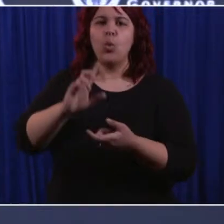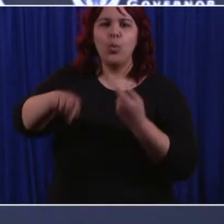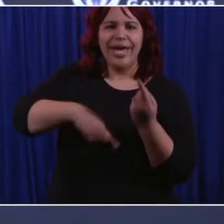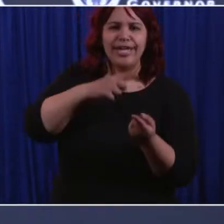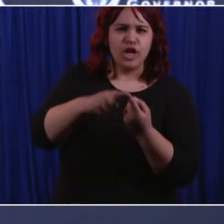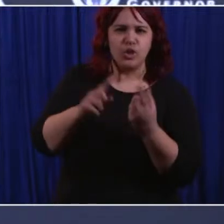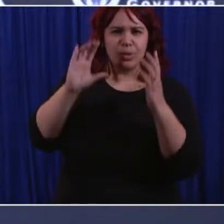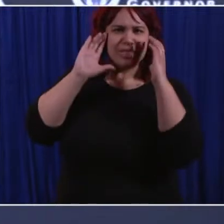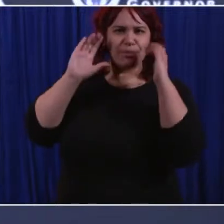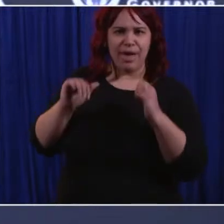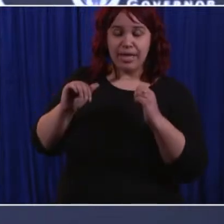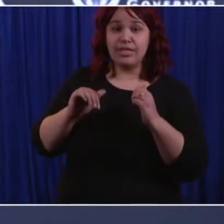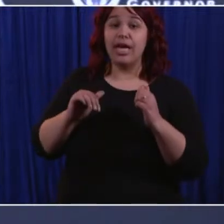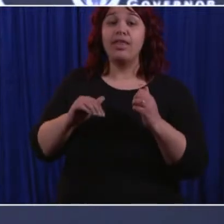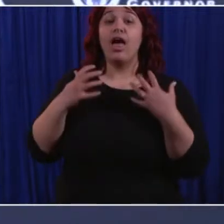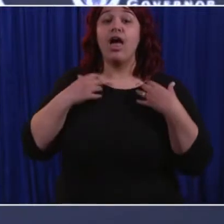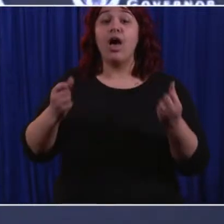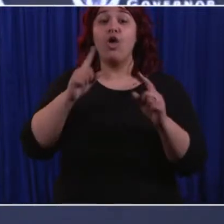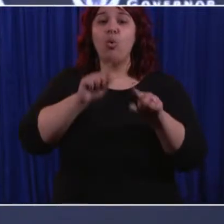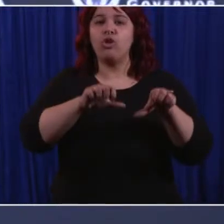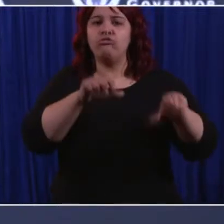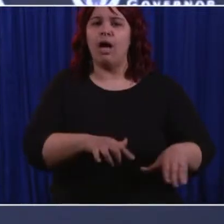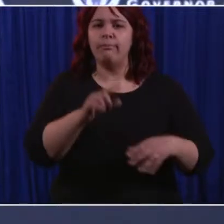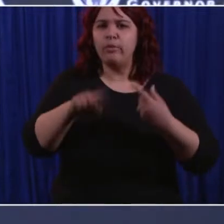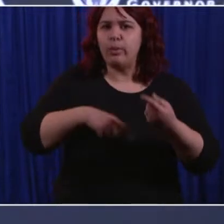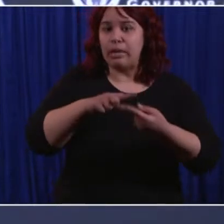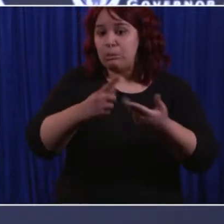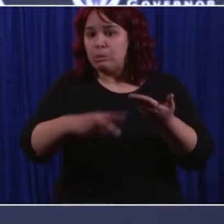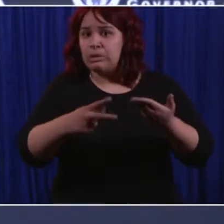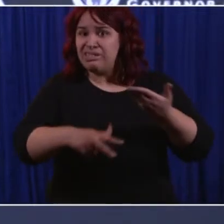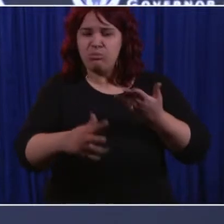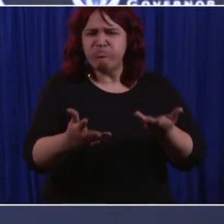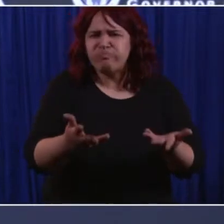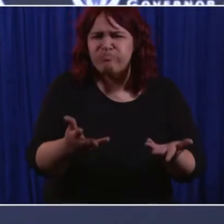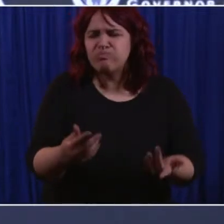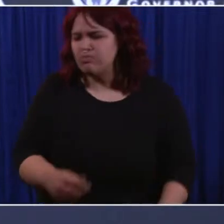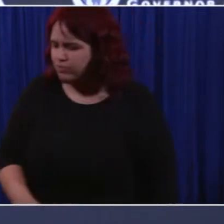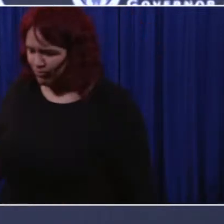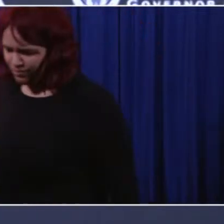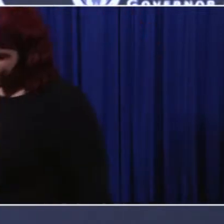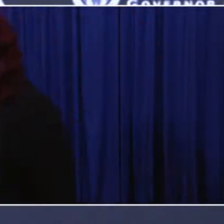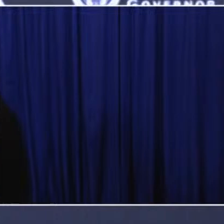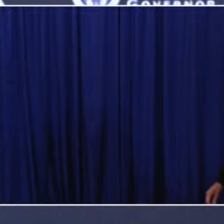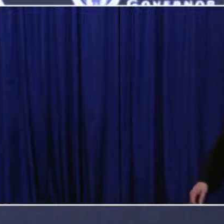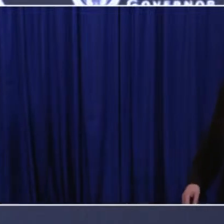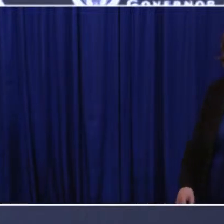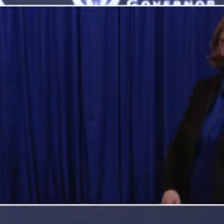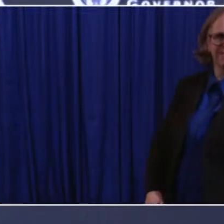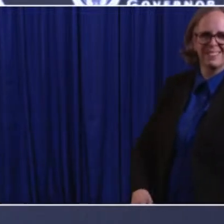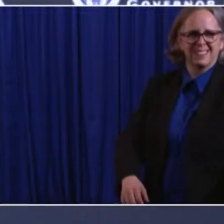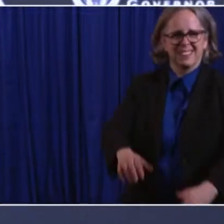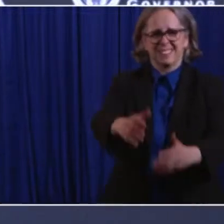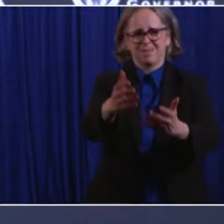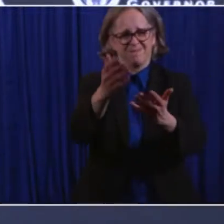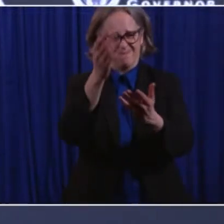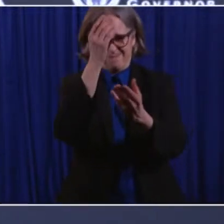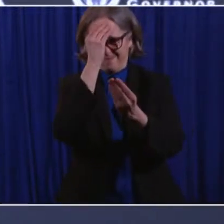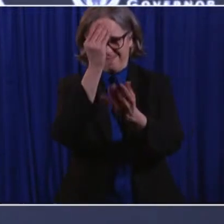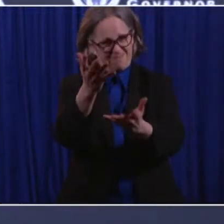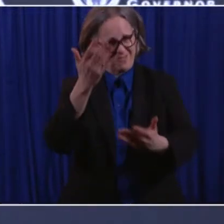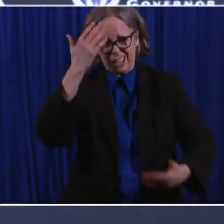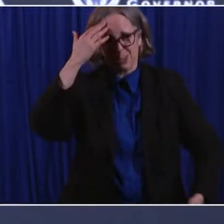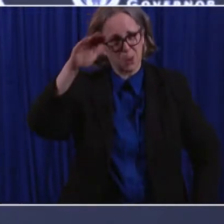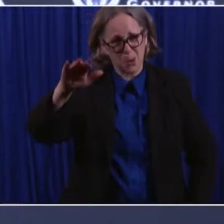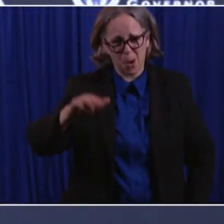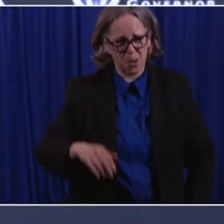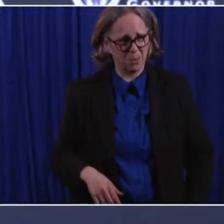lifted. Jim, I can't tell. I mean, I can't tell. I don't know if we've got a trend yet. We're still headed in